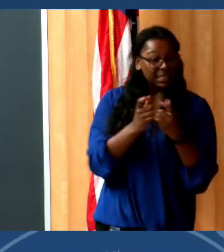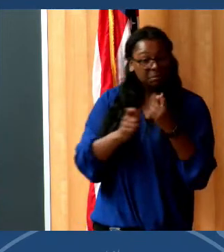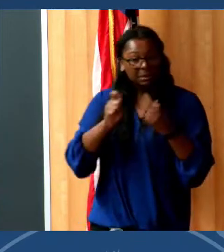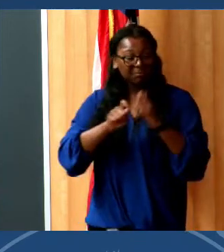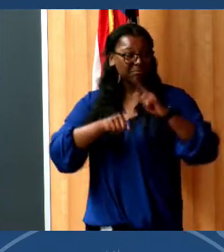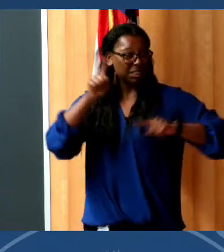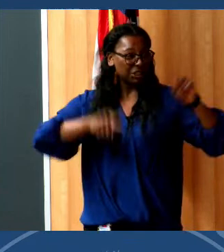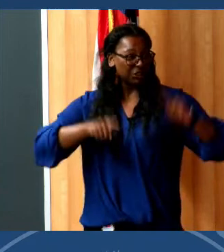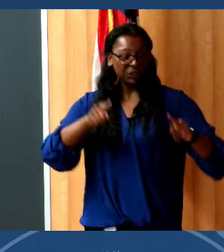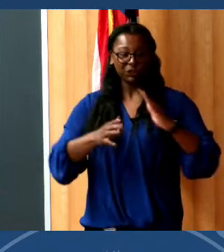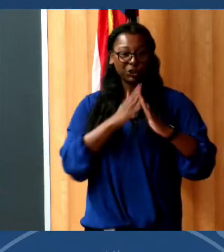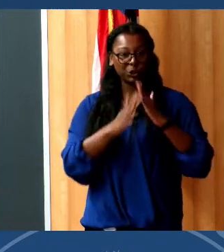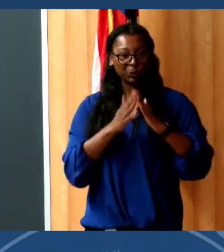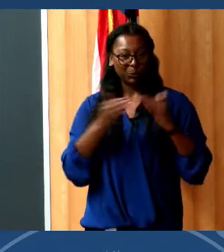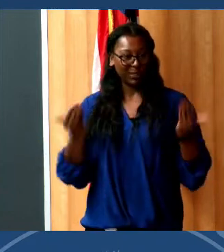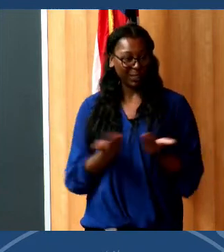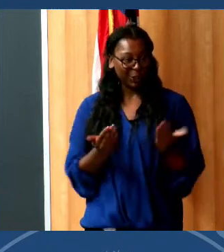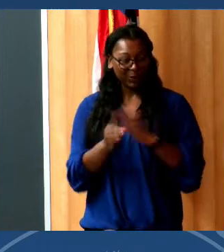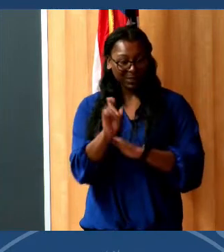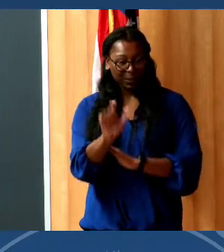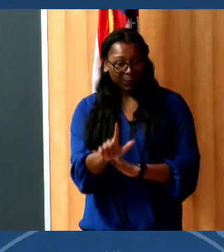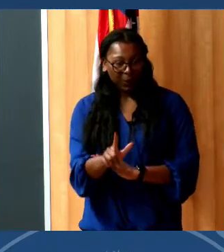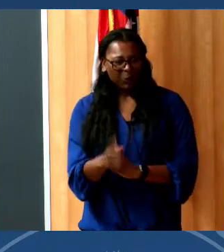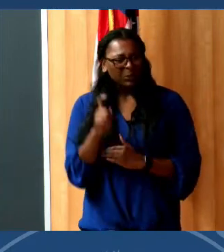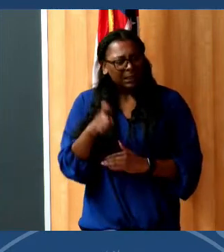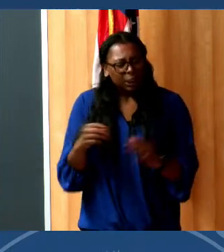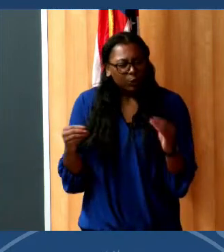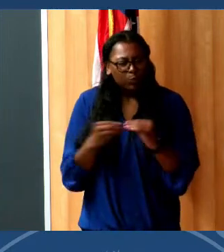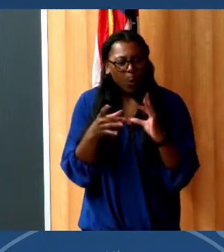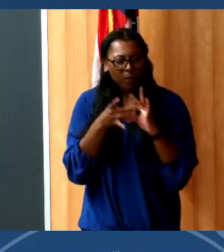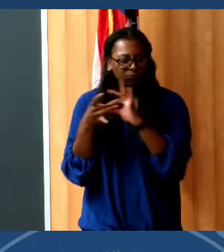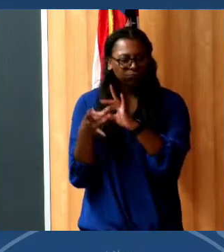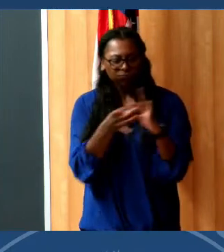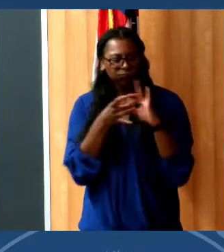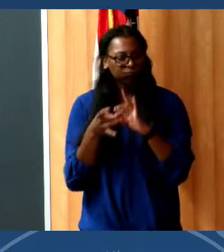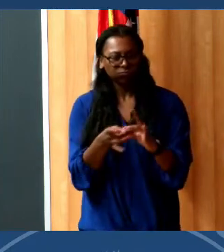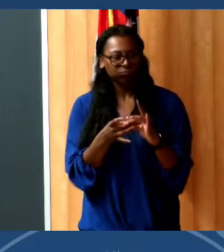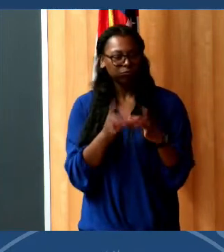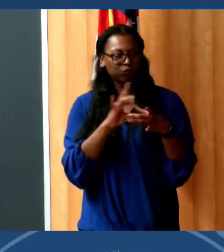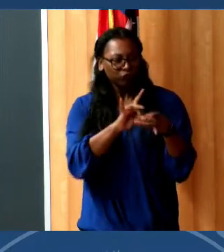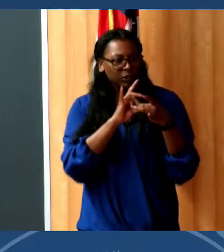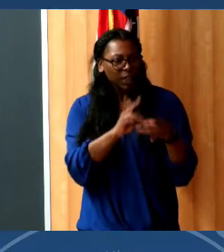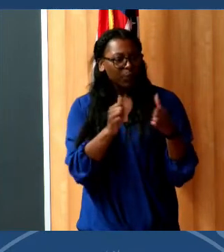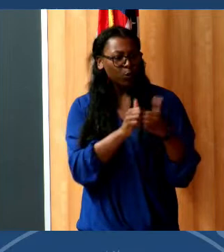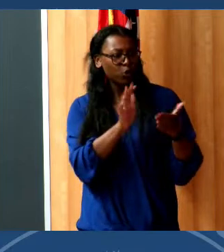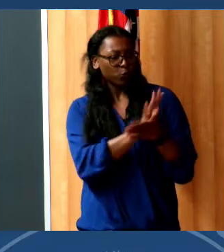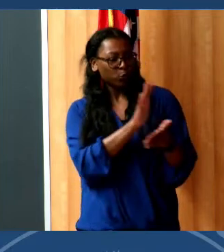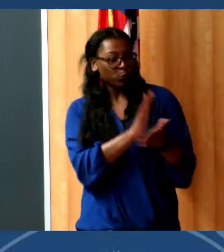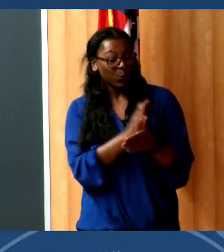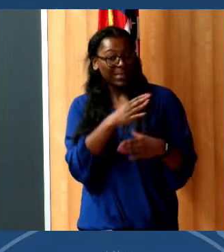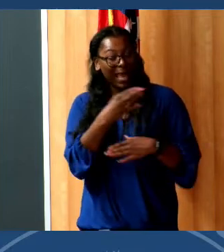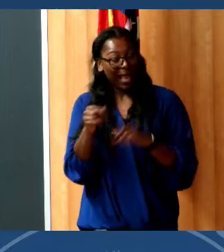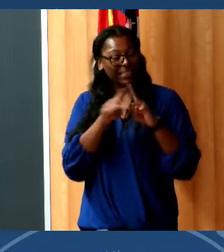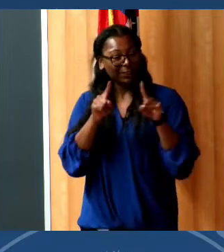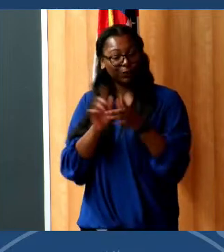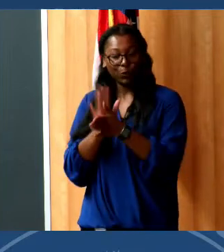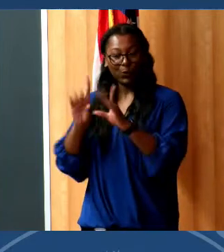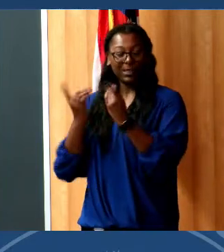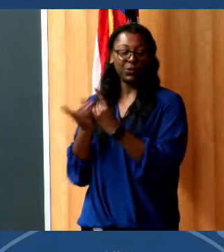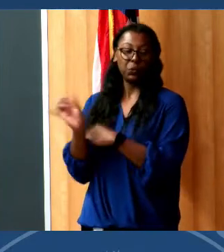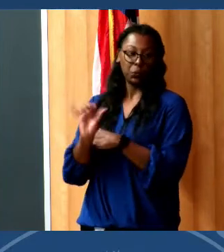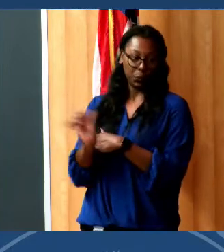communities, we need to get a tighter connection and relationship with the schools and the school districts